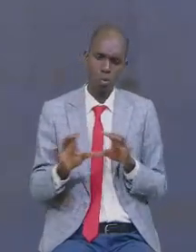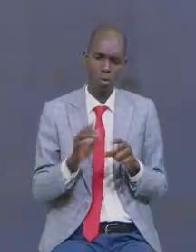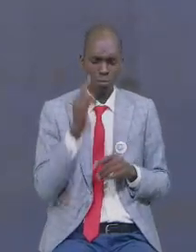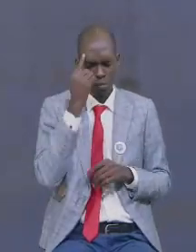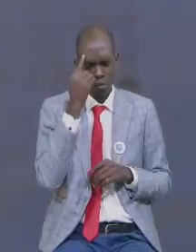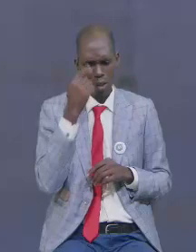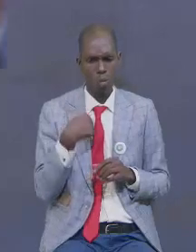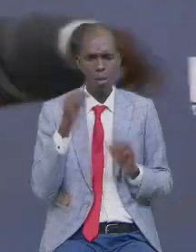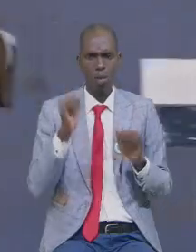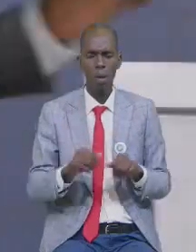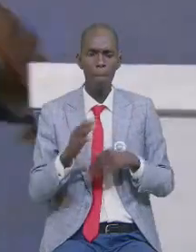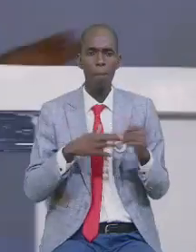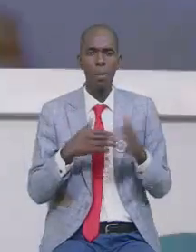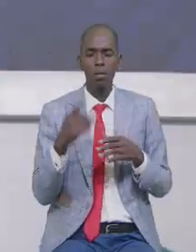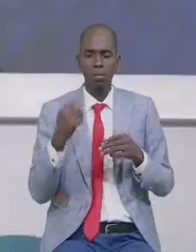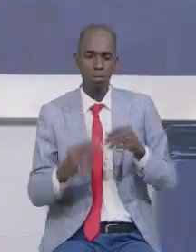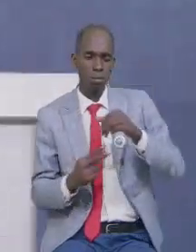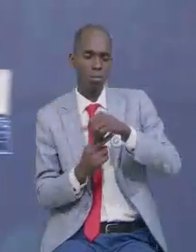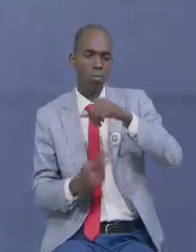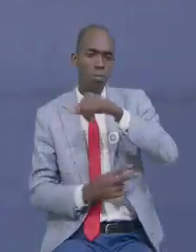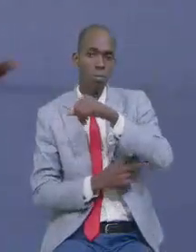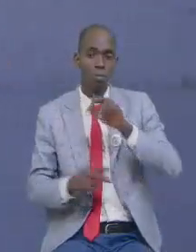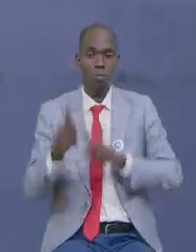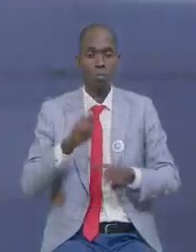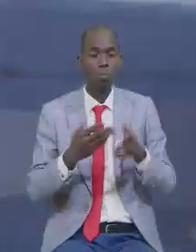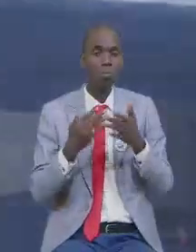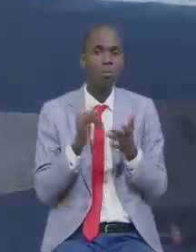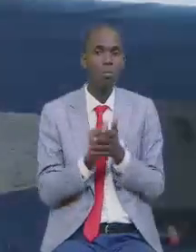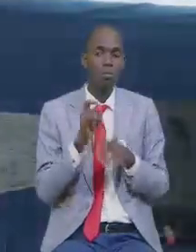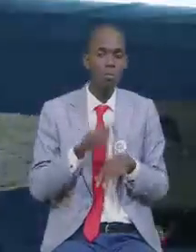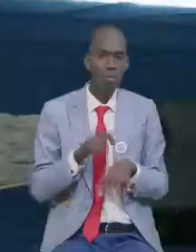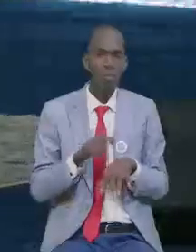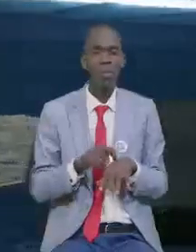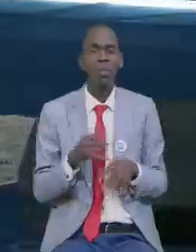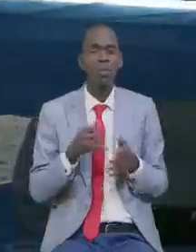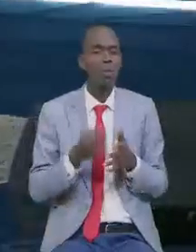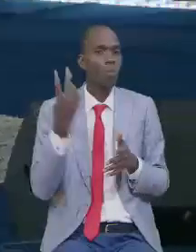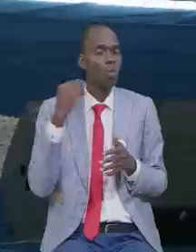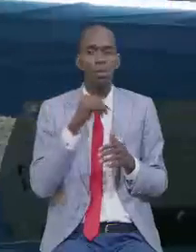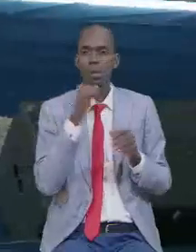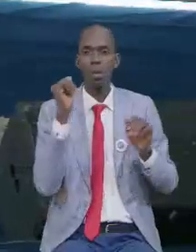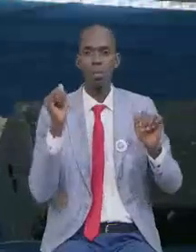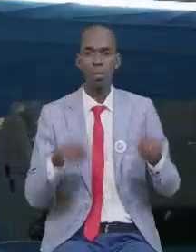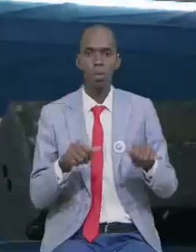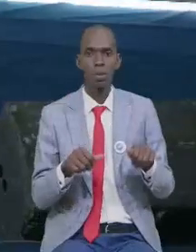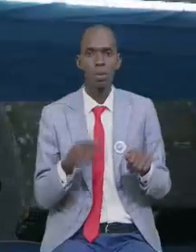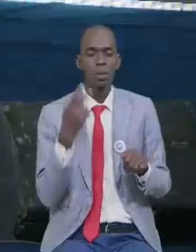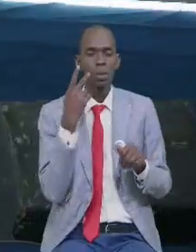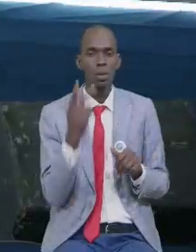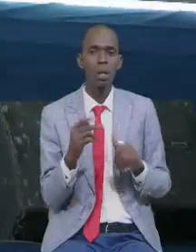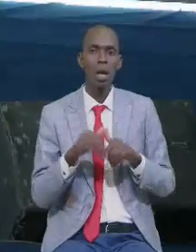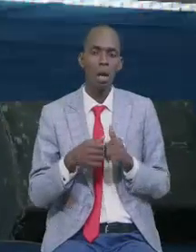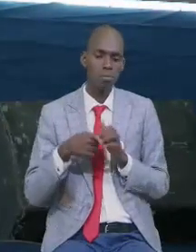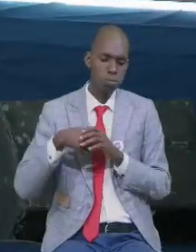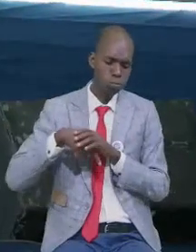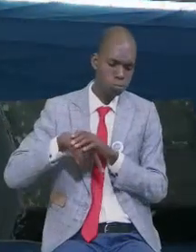build a bridge. The people before that time, for them, it was impossible. Look at how deep the